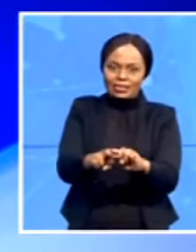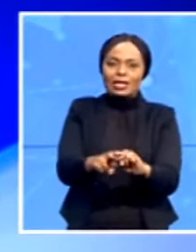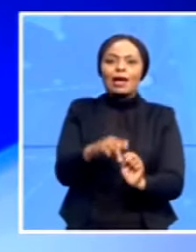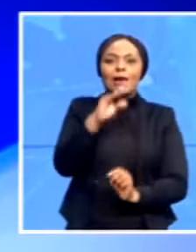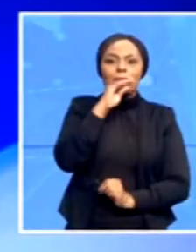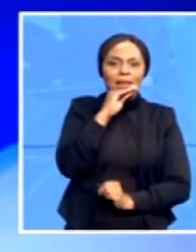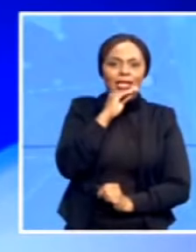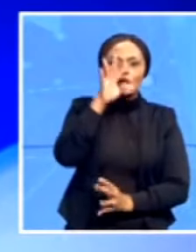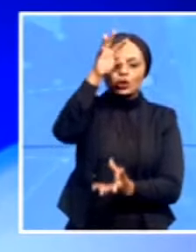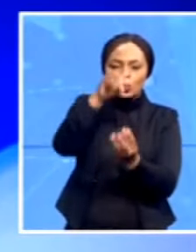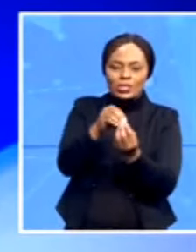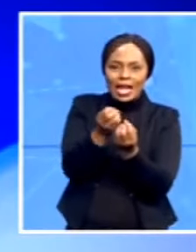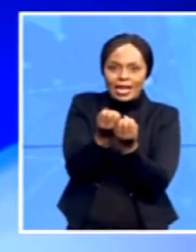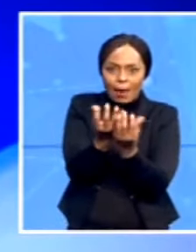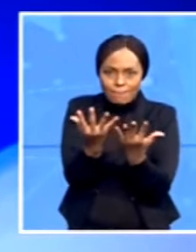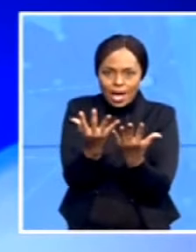valid